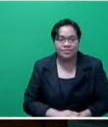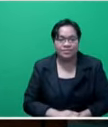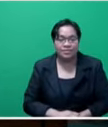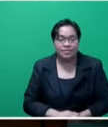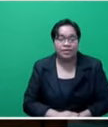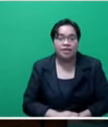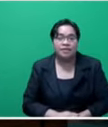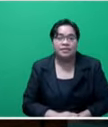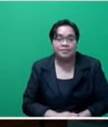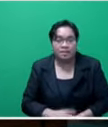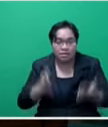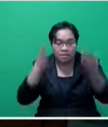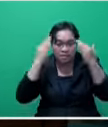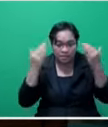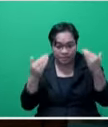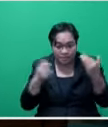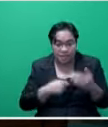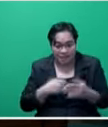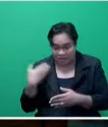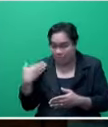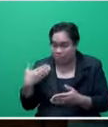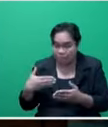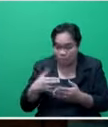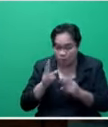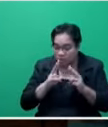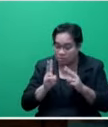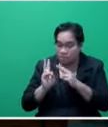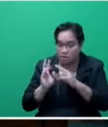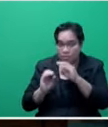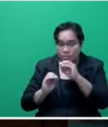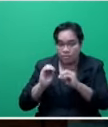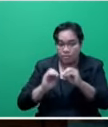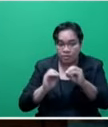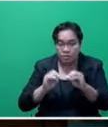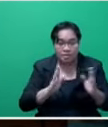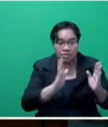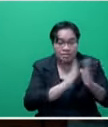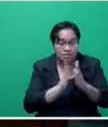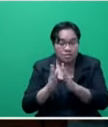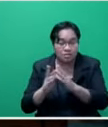Mr. Speaker, sir, through the current trend we are seeing with the urban to rural